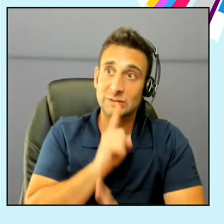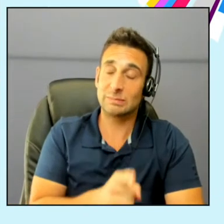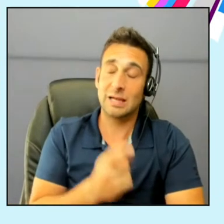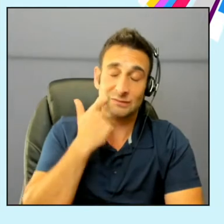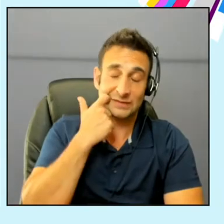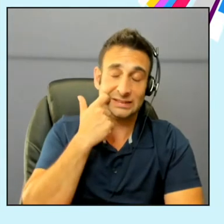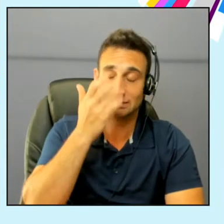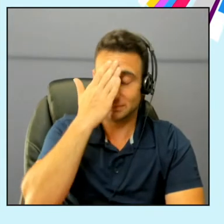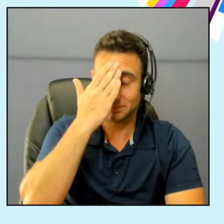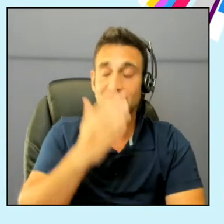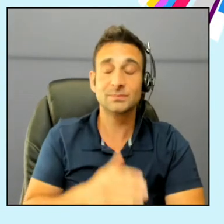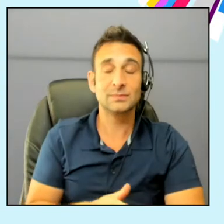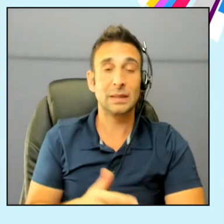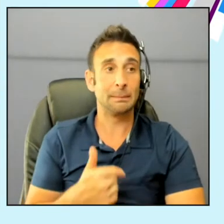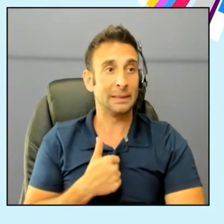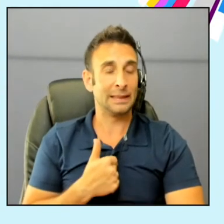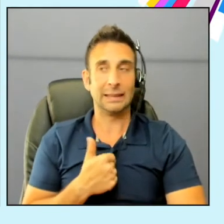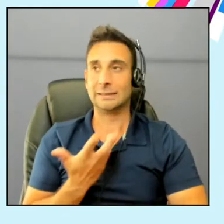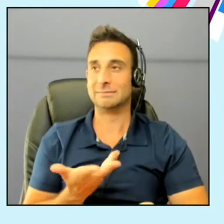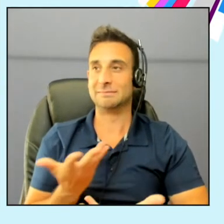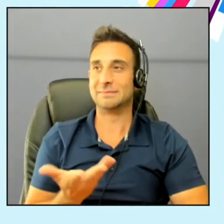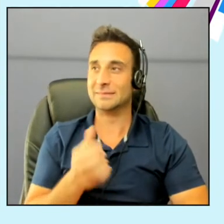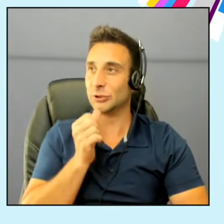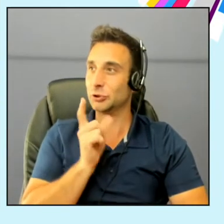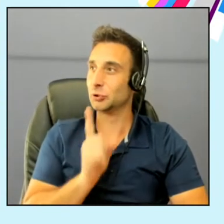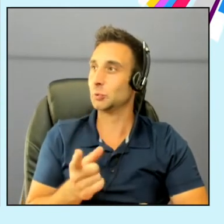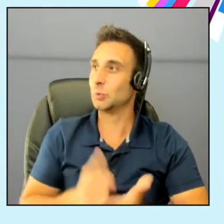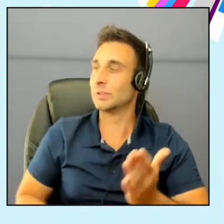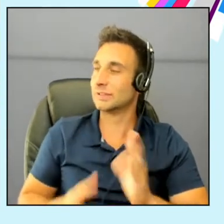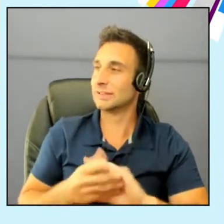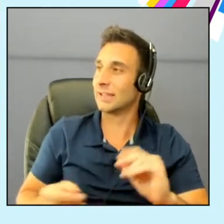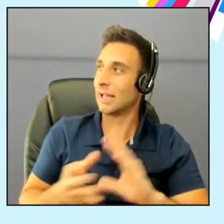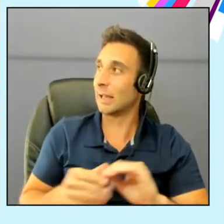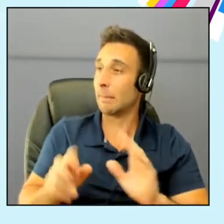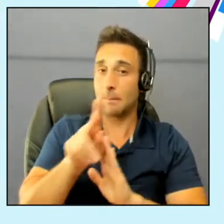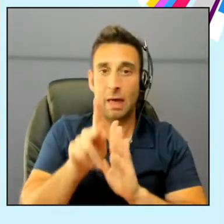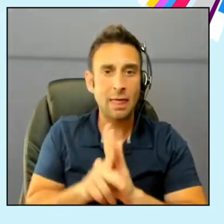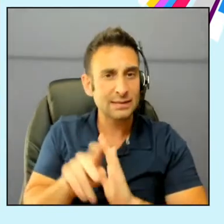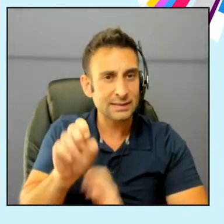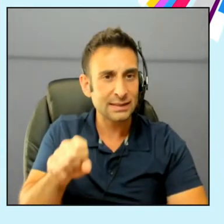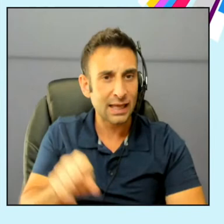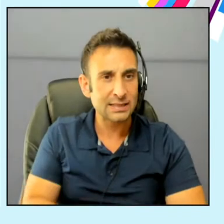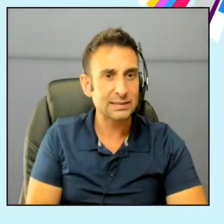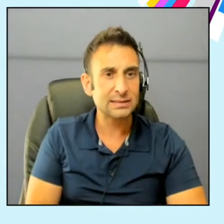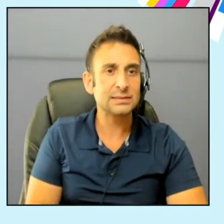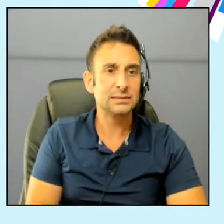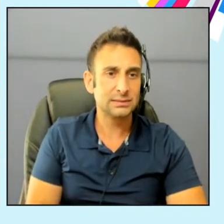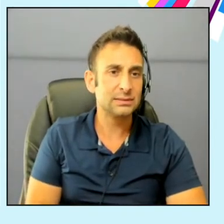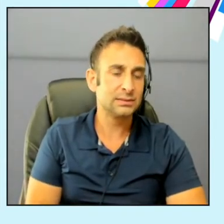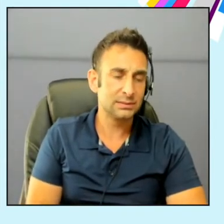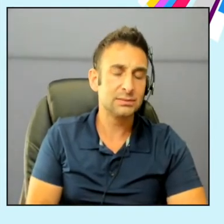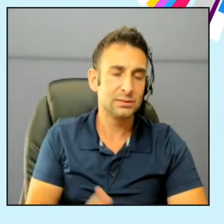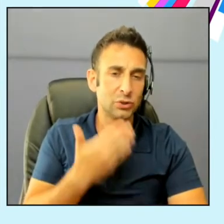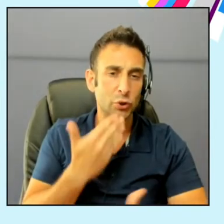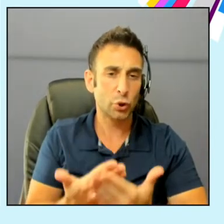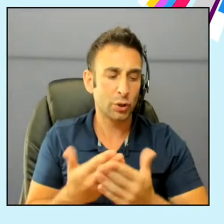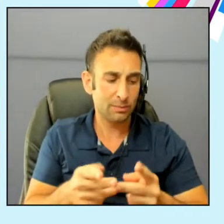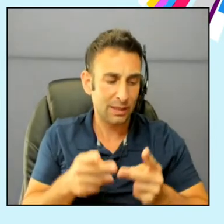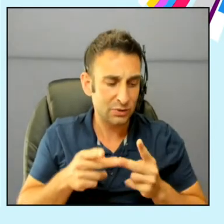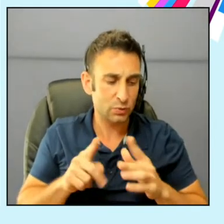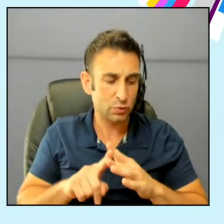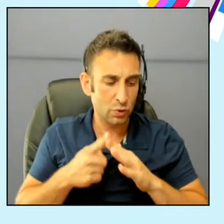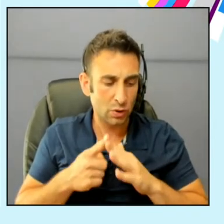It's leaving me empty-handed. Policy is certainly the place to start, and without trying to be